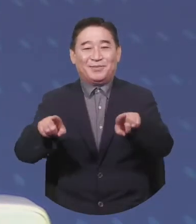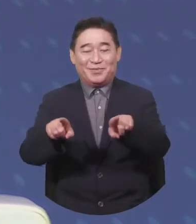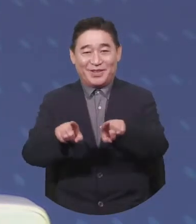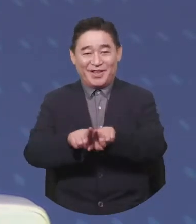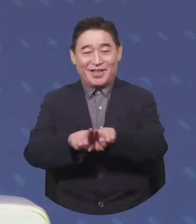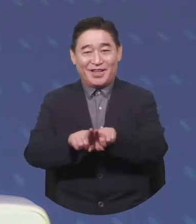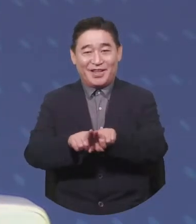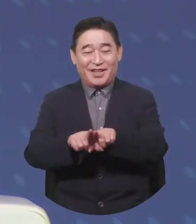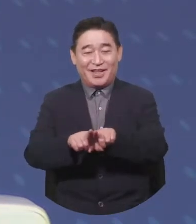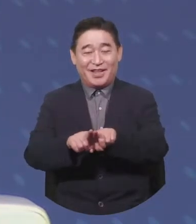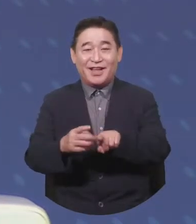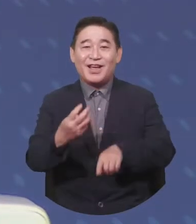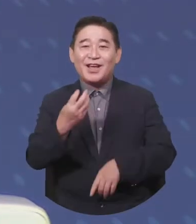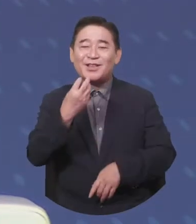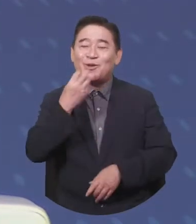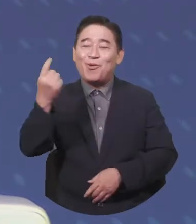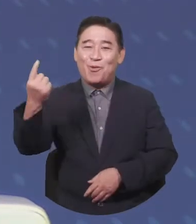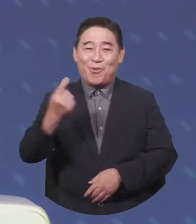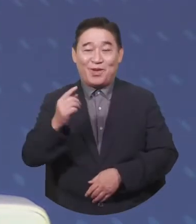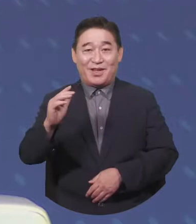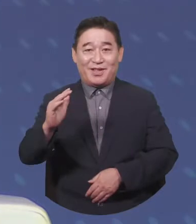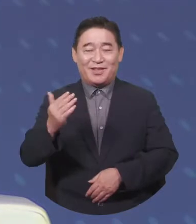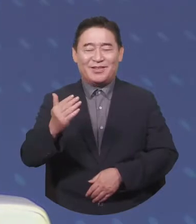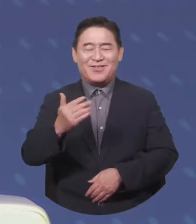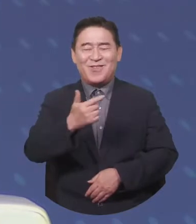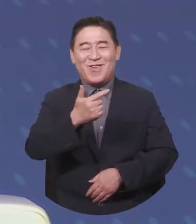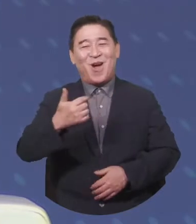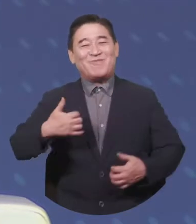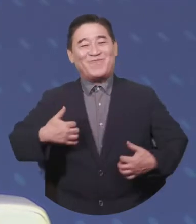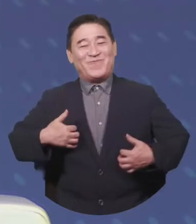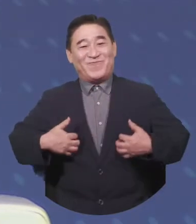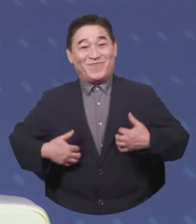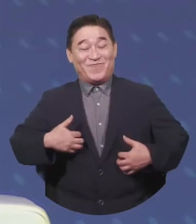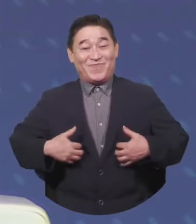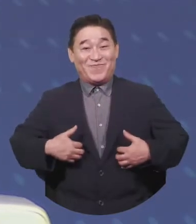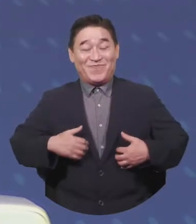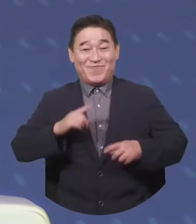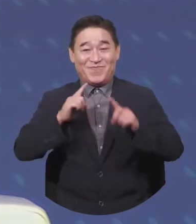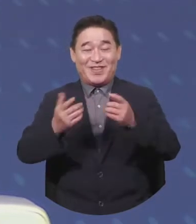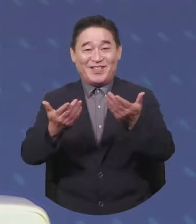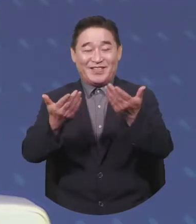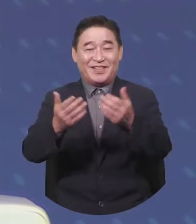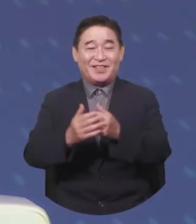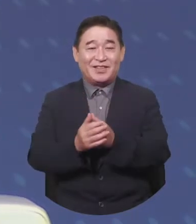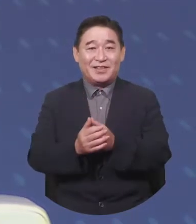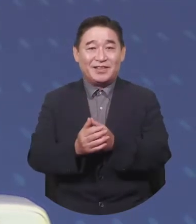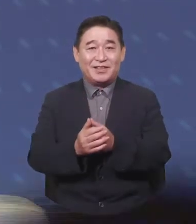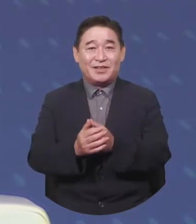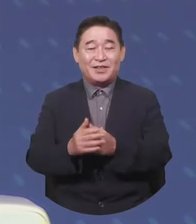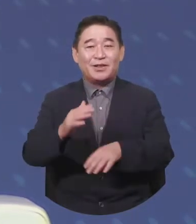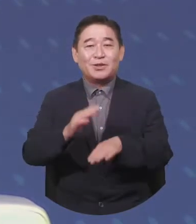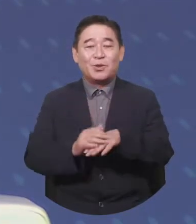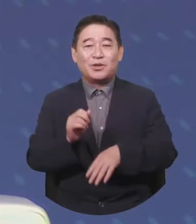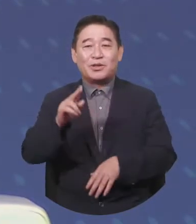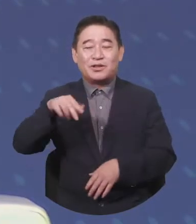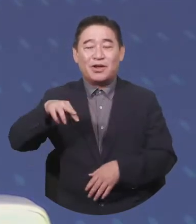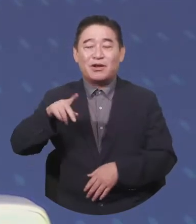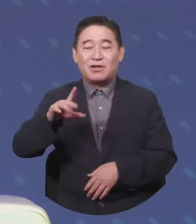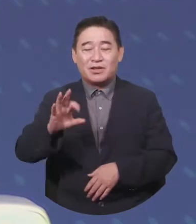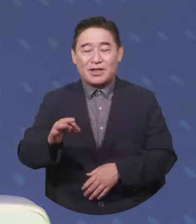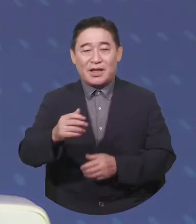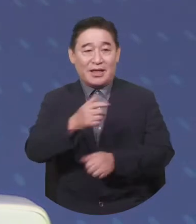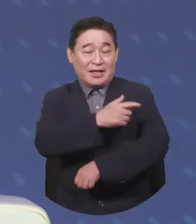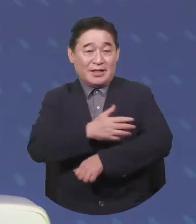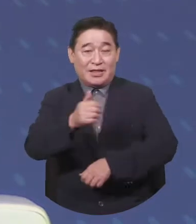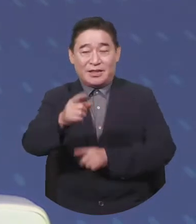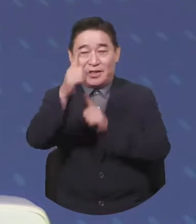ODA conference. And a very special thank you to Dr. Son, Mr. DeHoon, and the teams at KOICA and the Ministry of Foreign Affairs